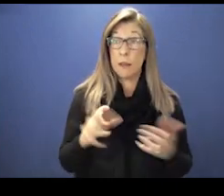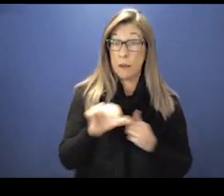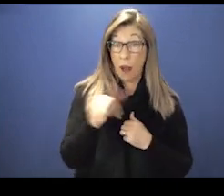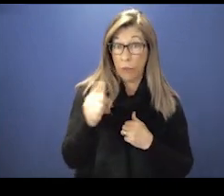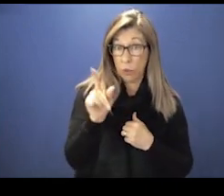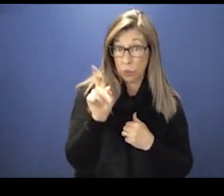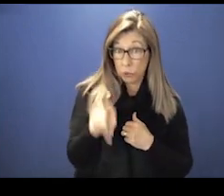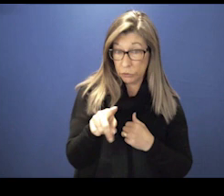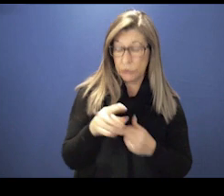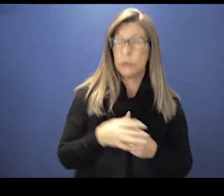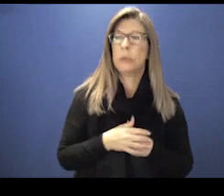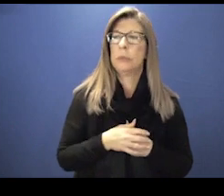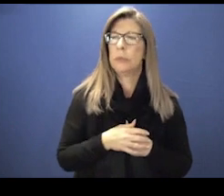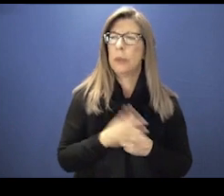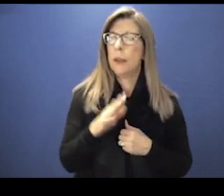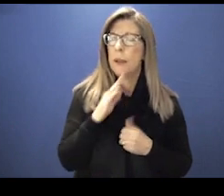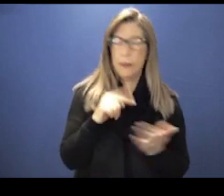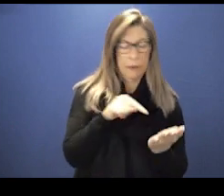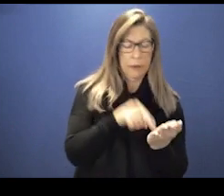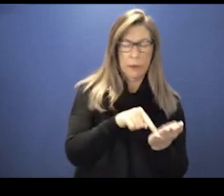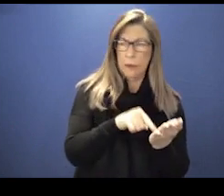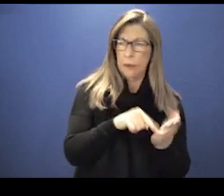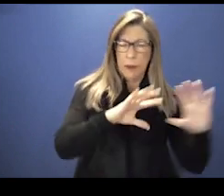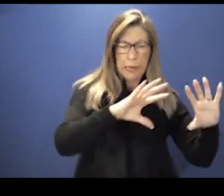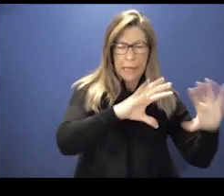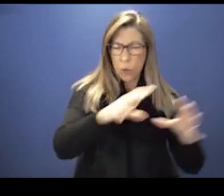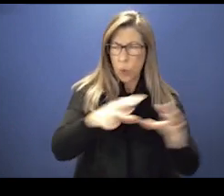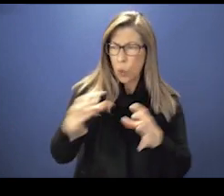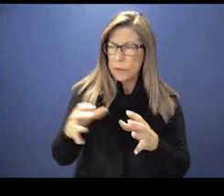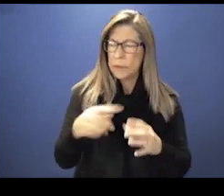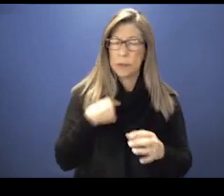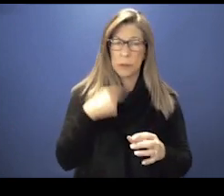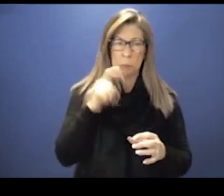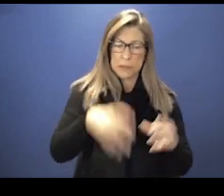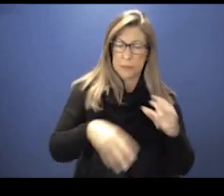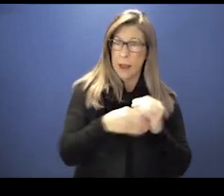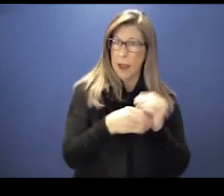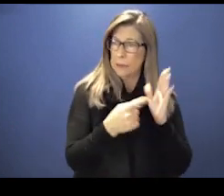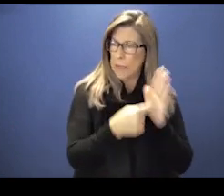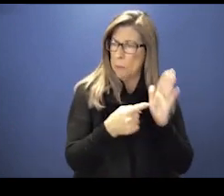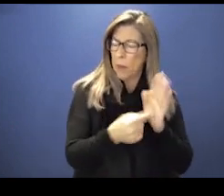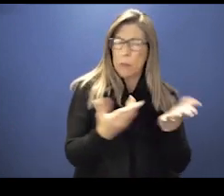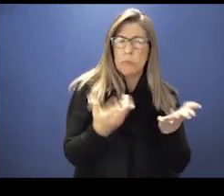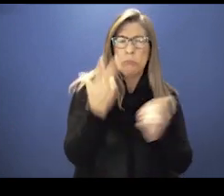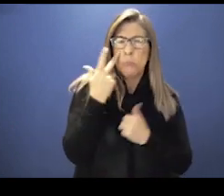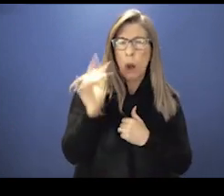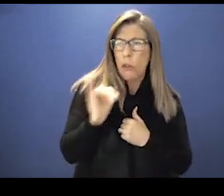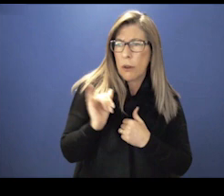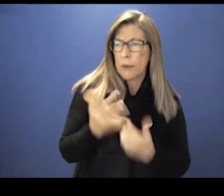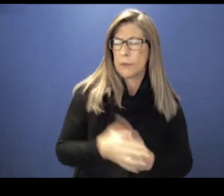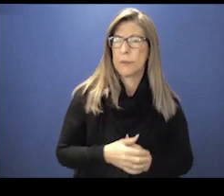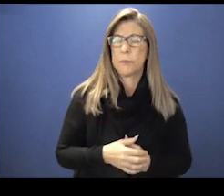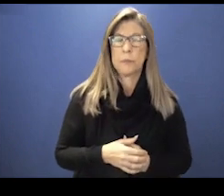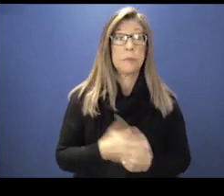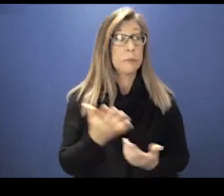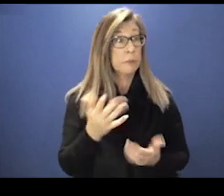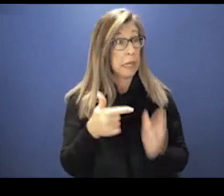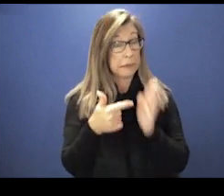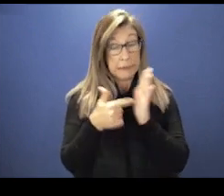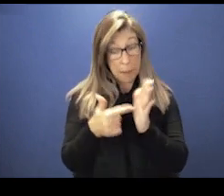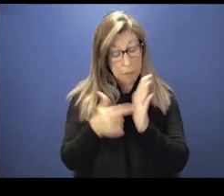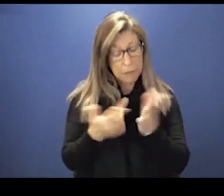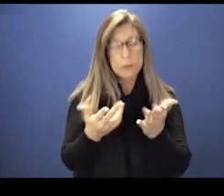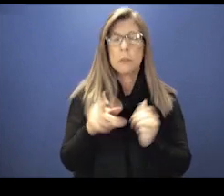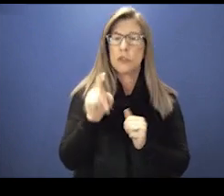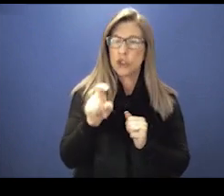What kind of examples are you looking for in the various categories of impairment? Examples should be specific to